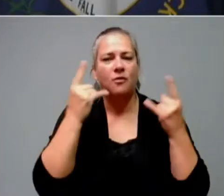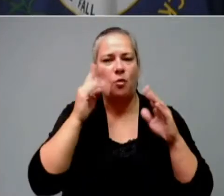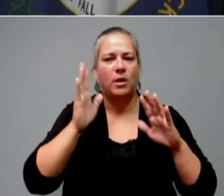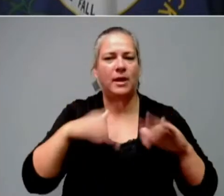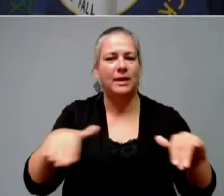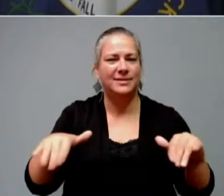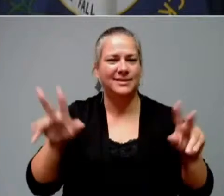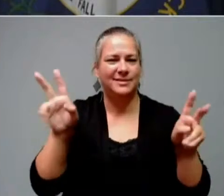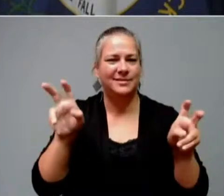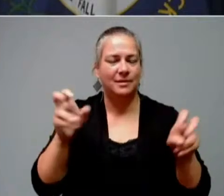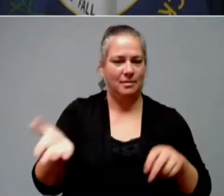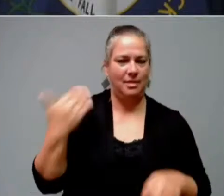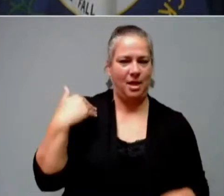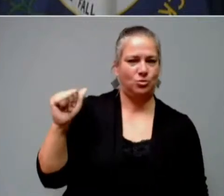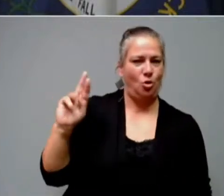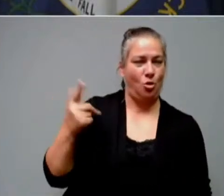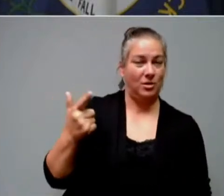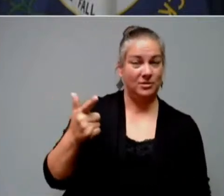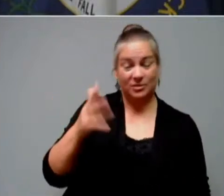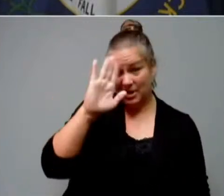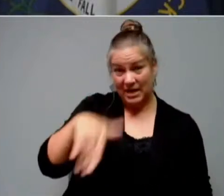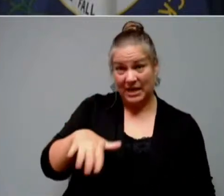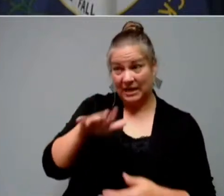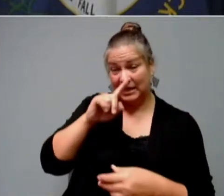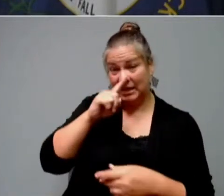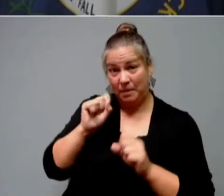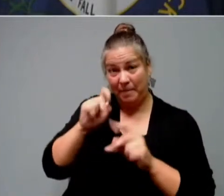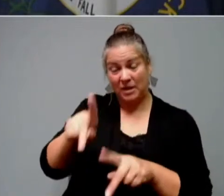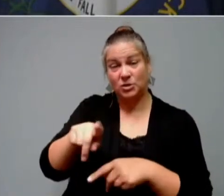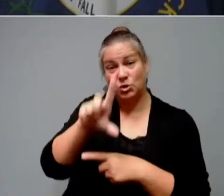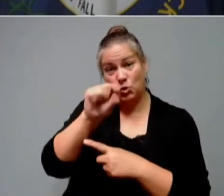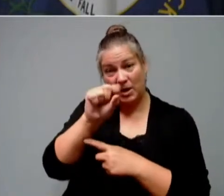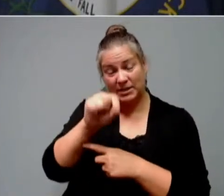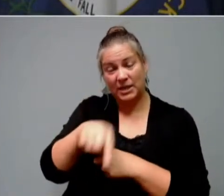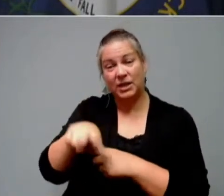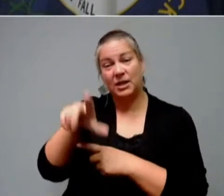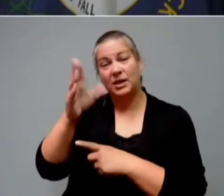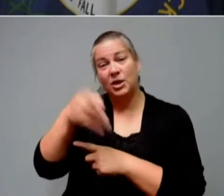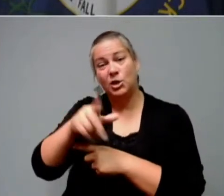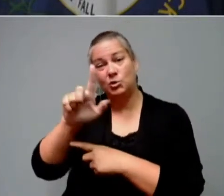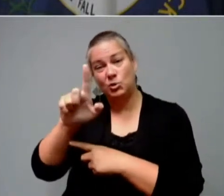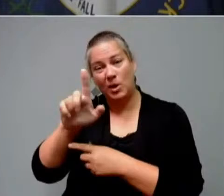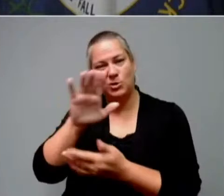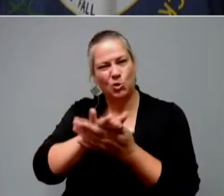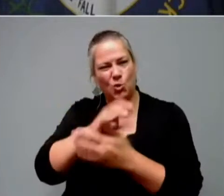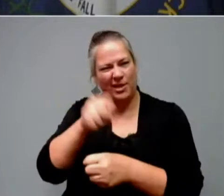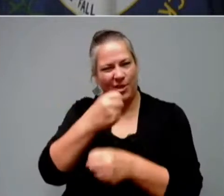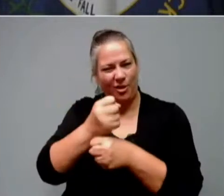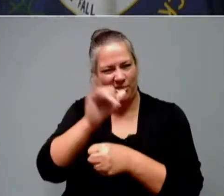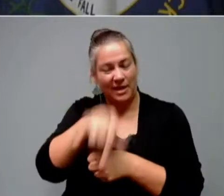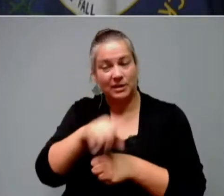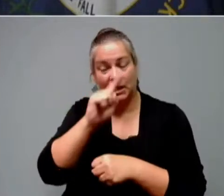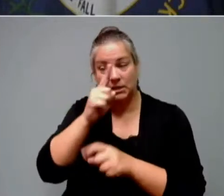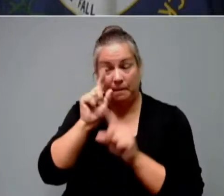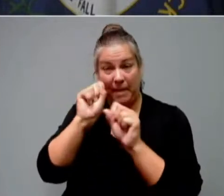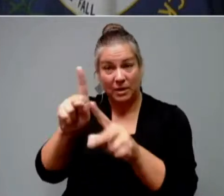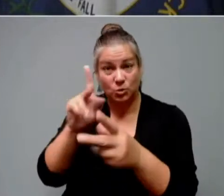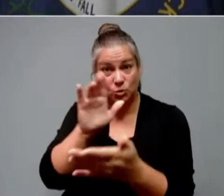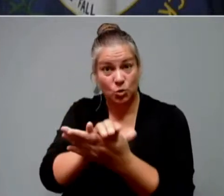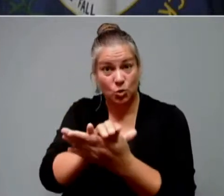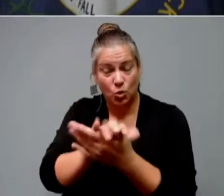As our kids returned to the 2020-2021 school year, we wanted to make sure that all of our children were